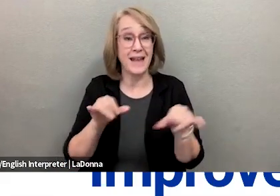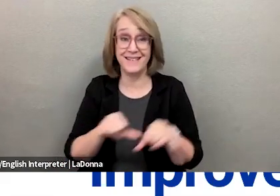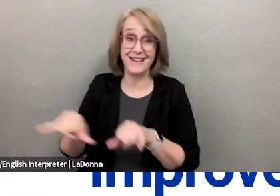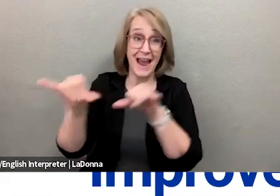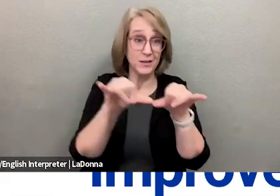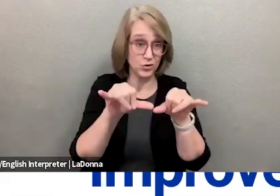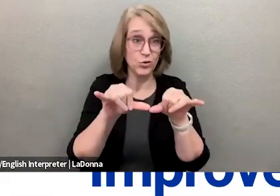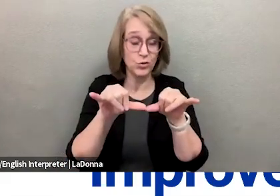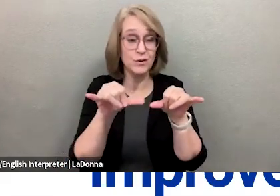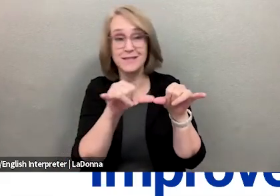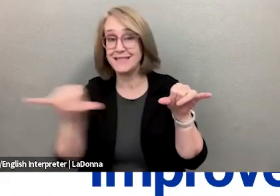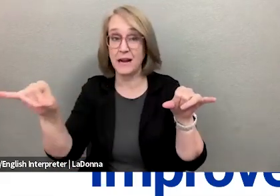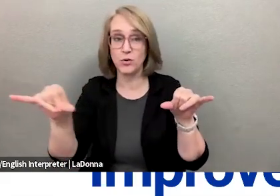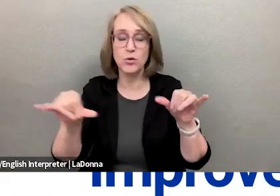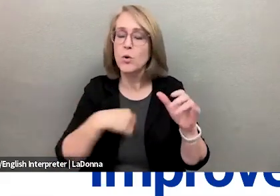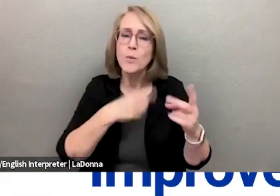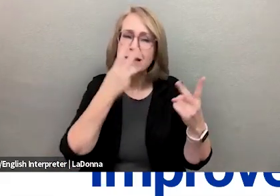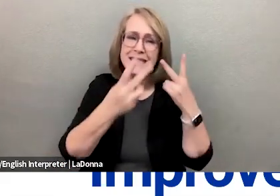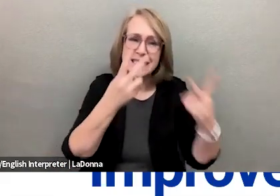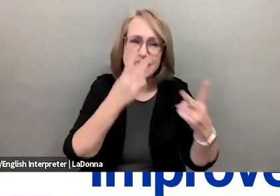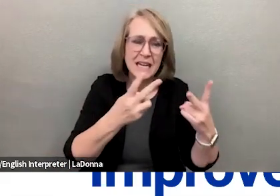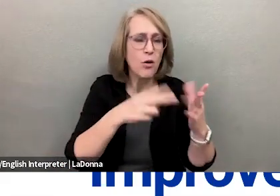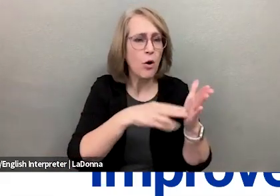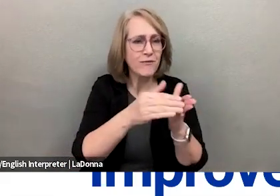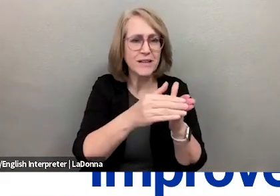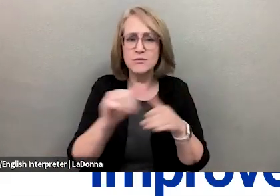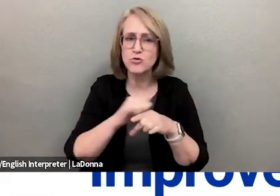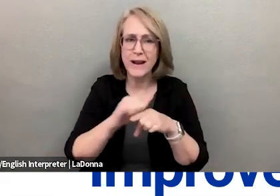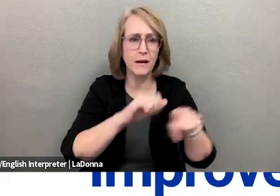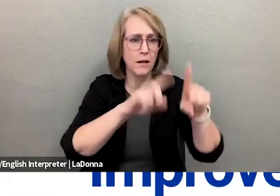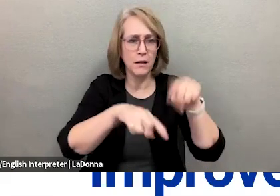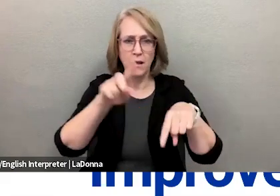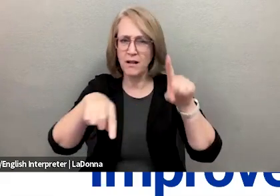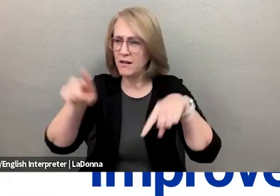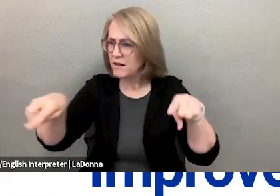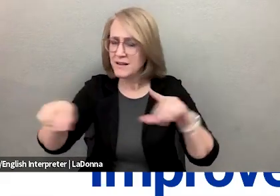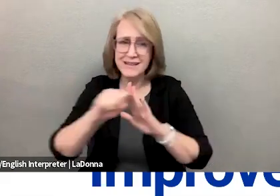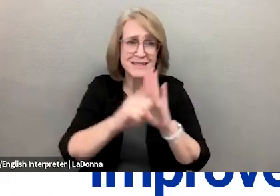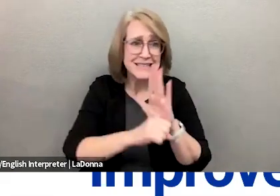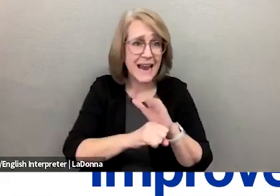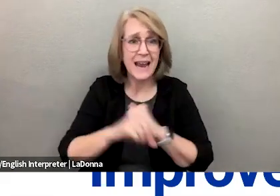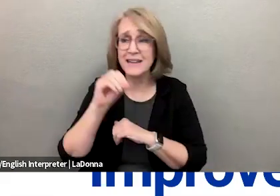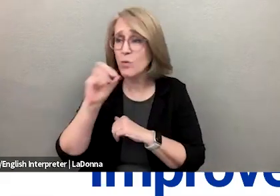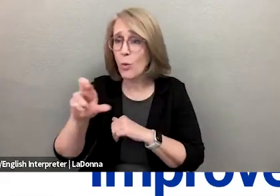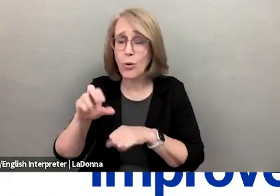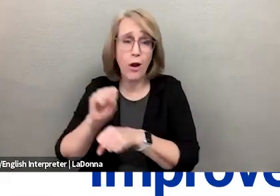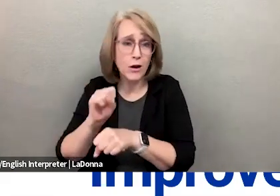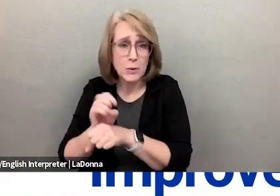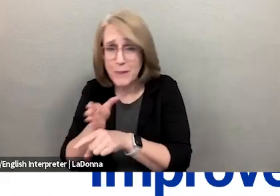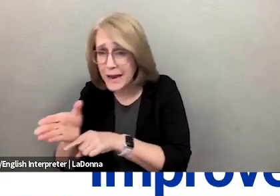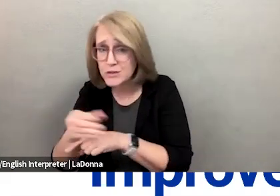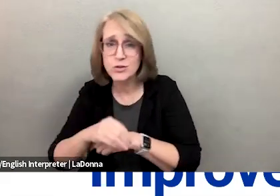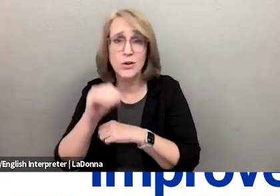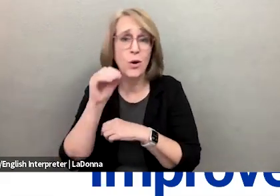of training that we too often see varies across states, across occupations, and across settings. If we were to have a